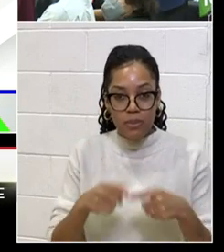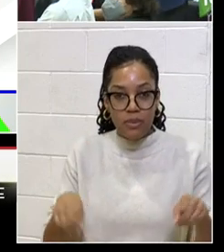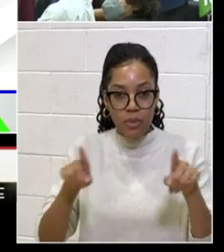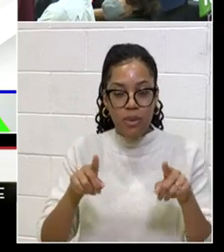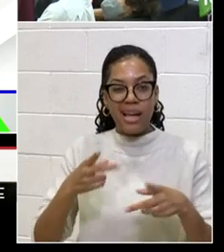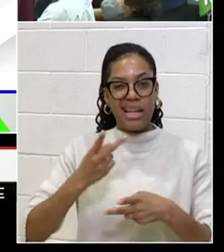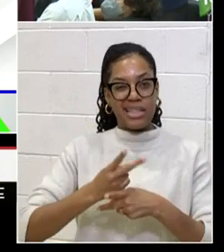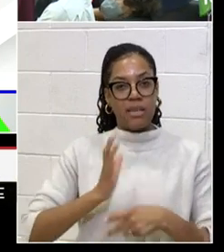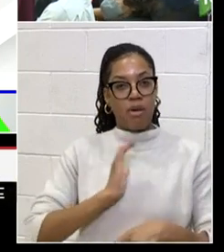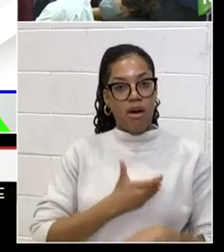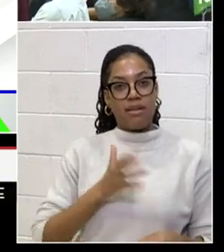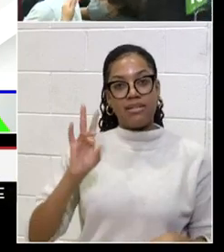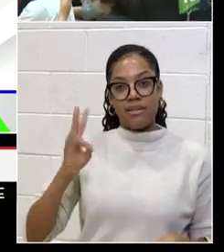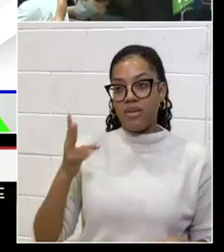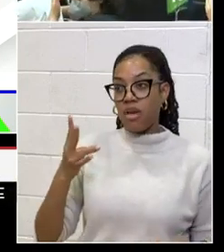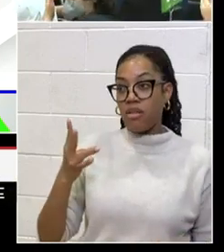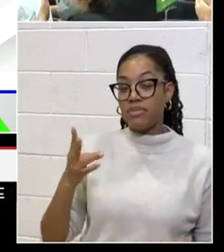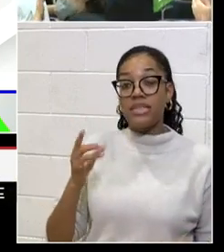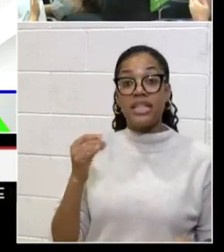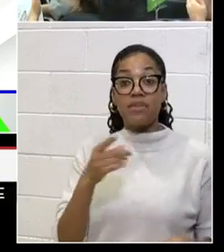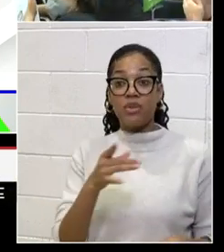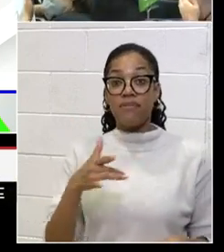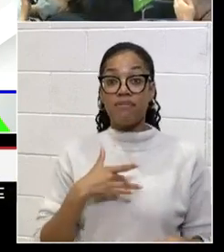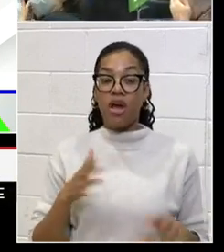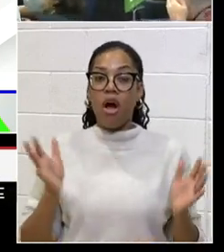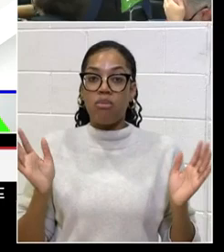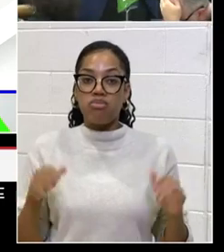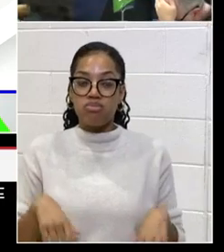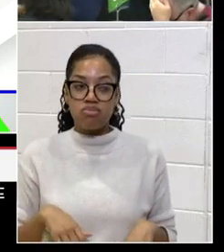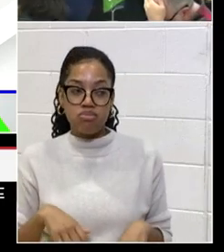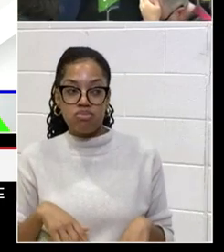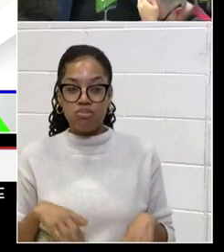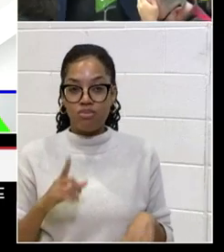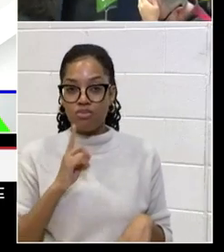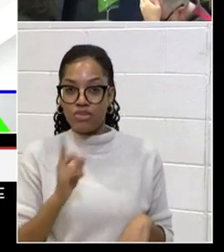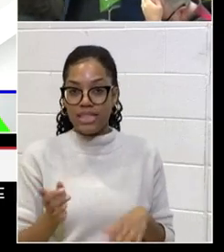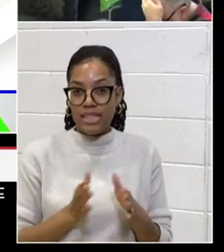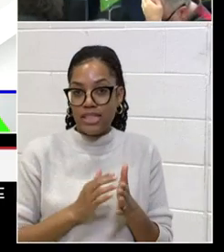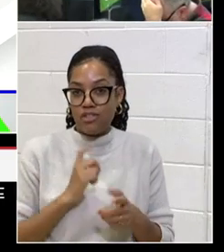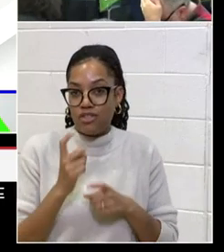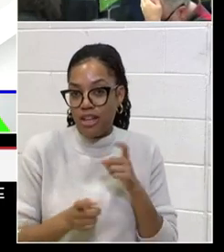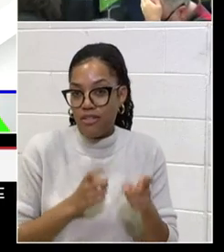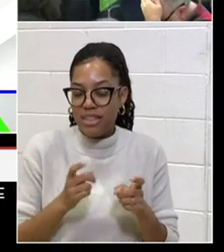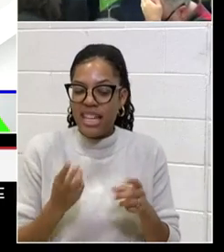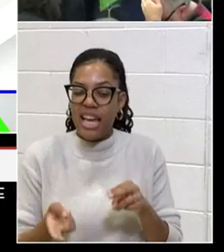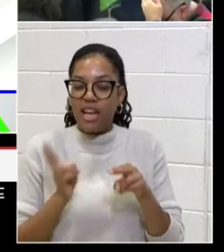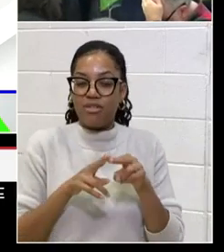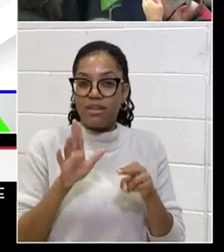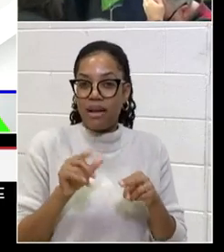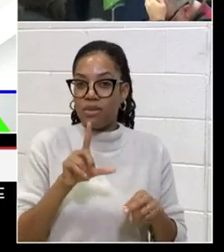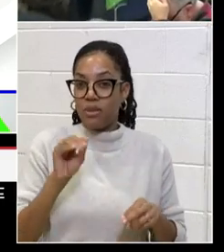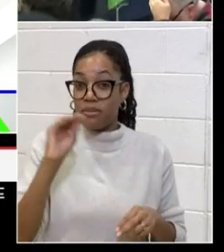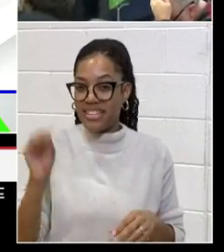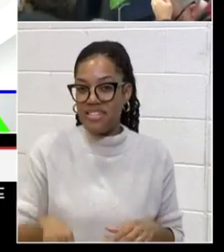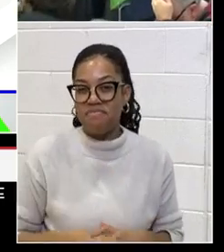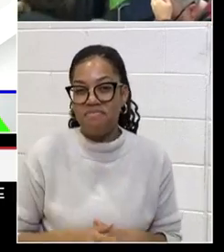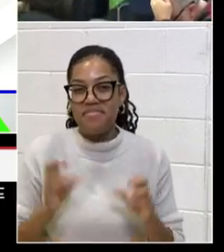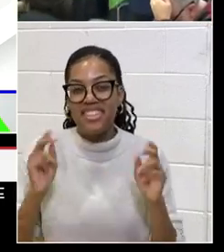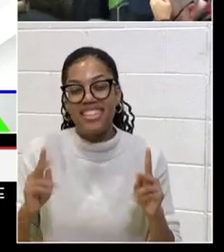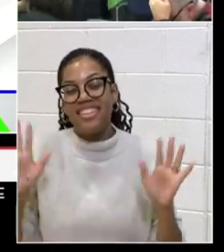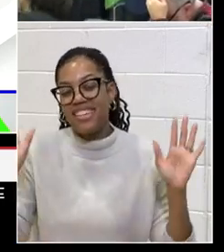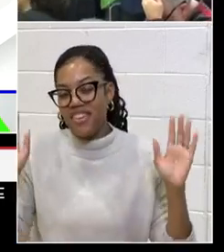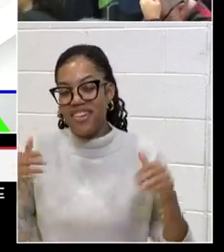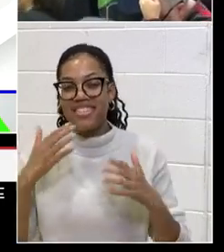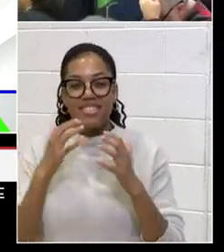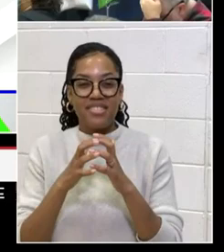$7. And if you're really feeling good, increase it by 20%. That's all I have.